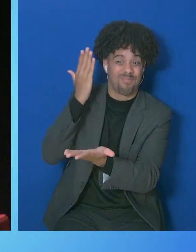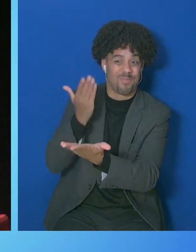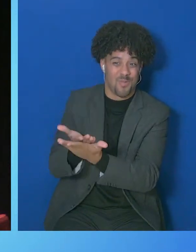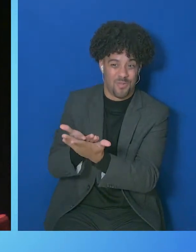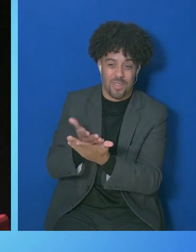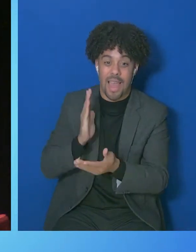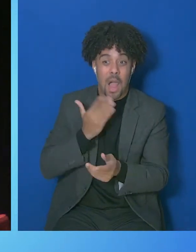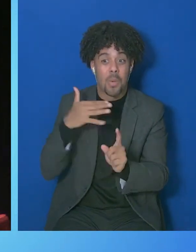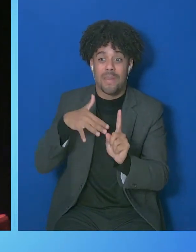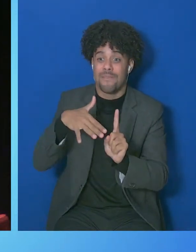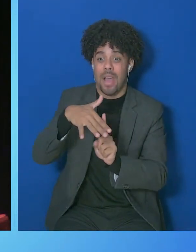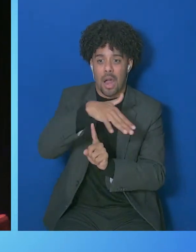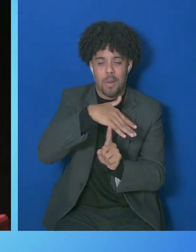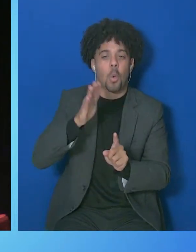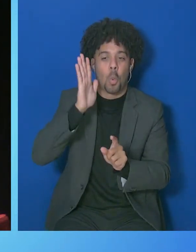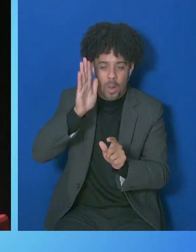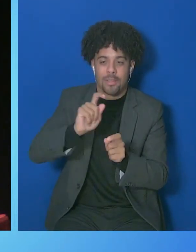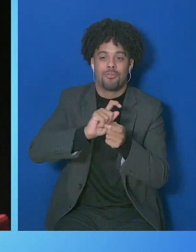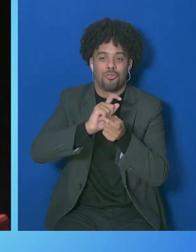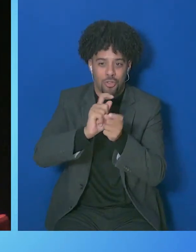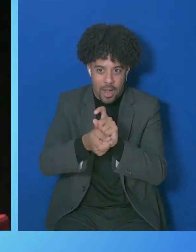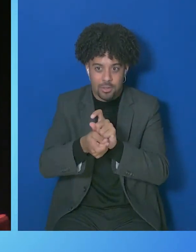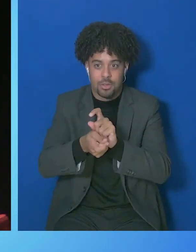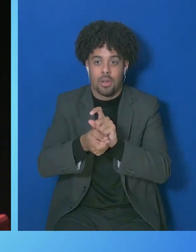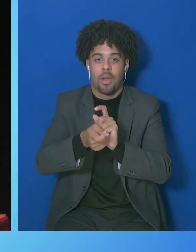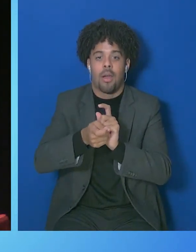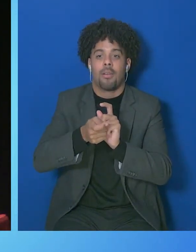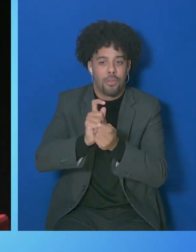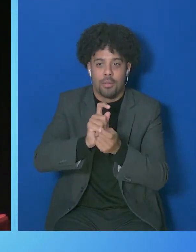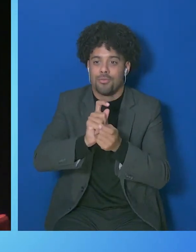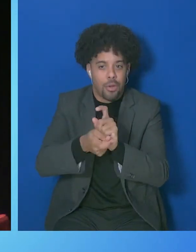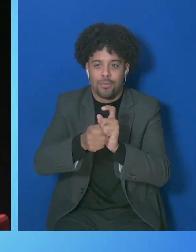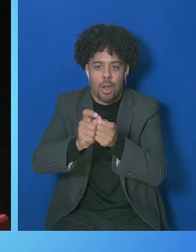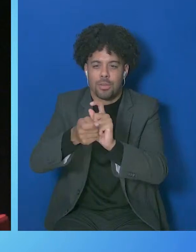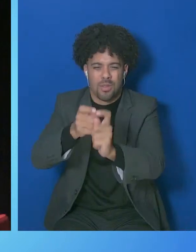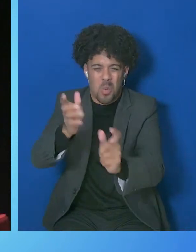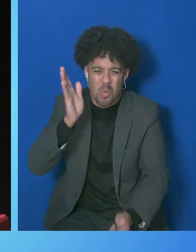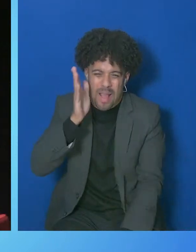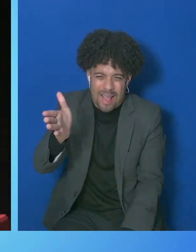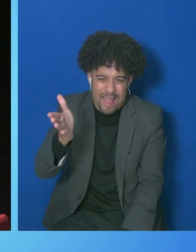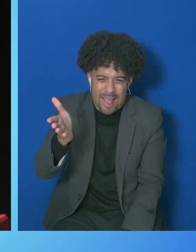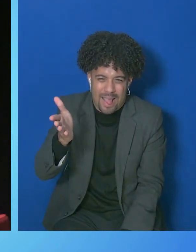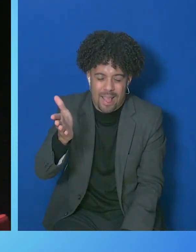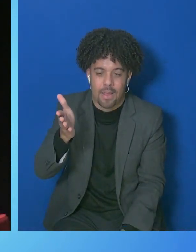We have a strong leadership team to guide us through those changes.